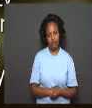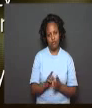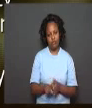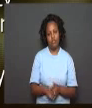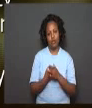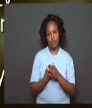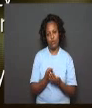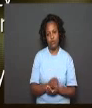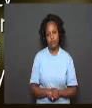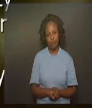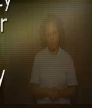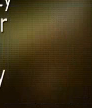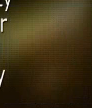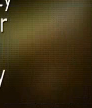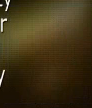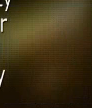Begin.